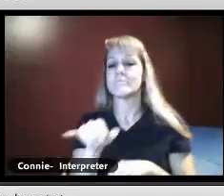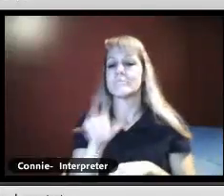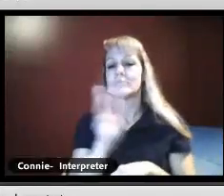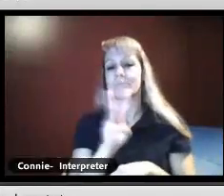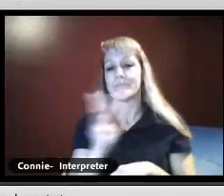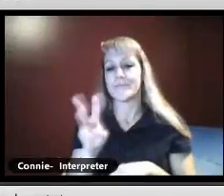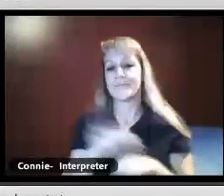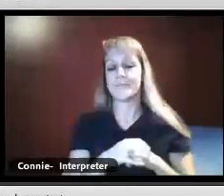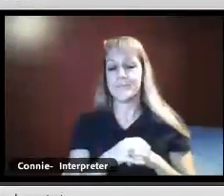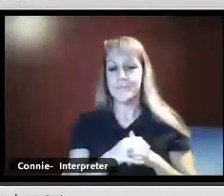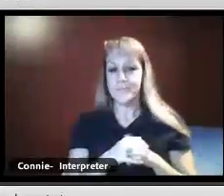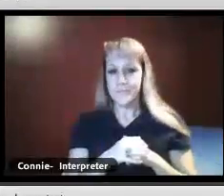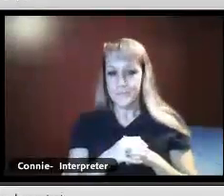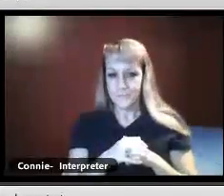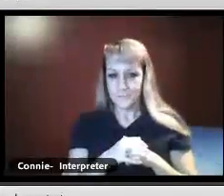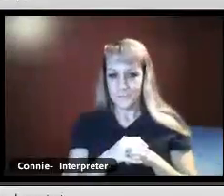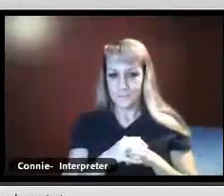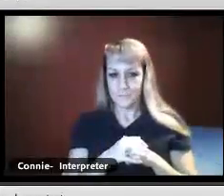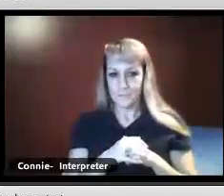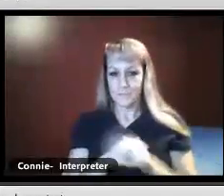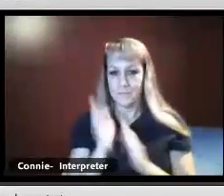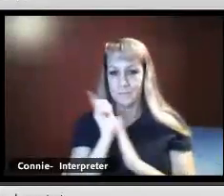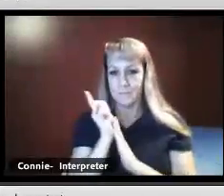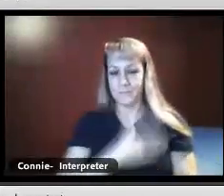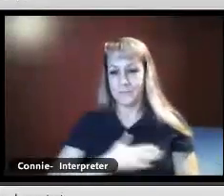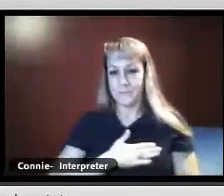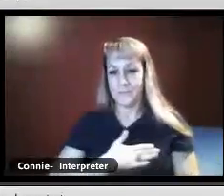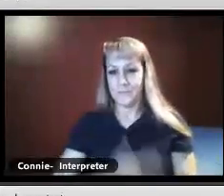it. One moment, please.